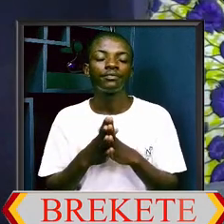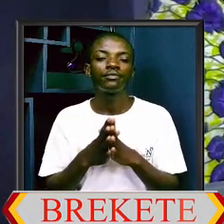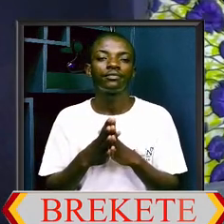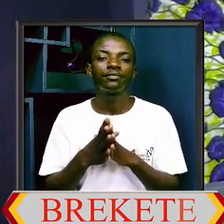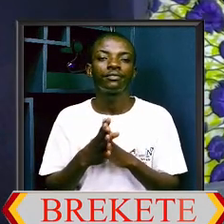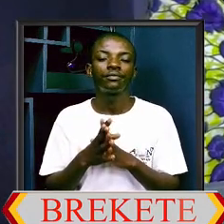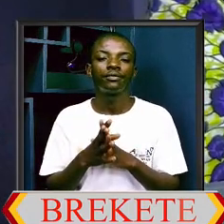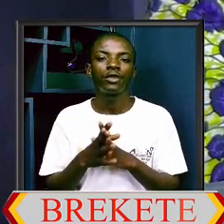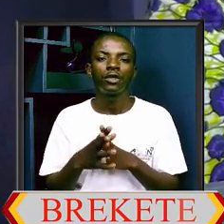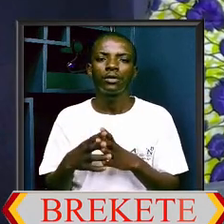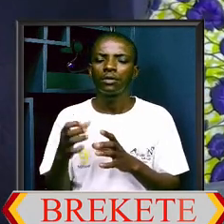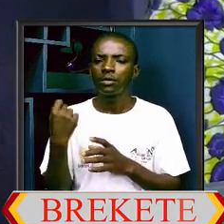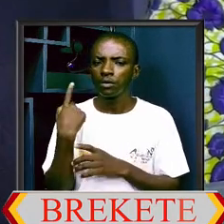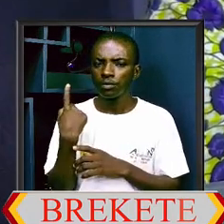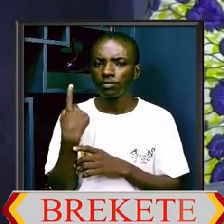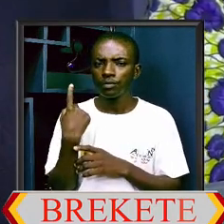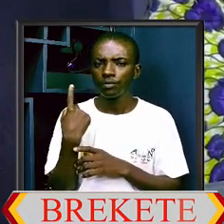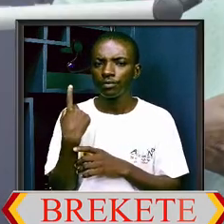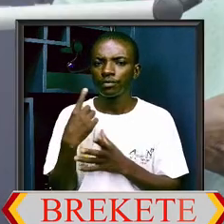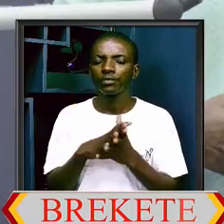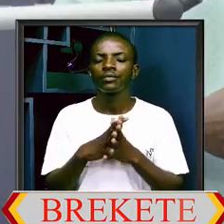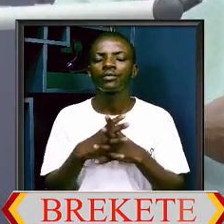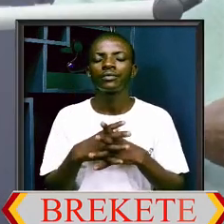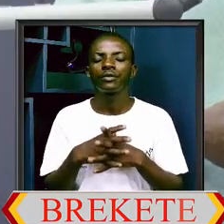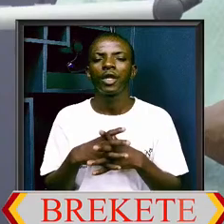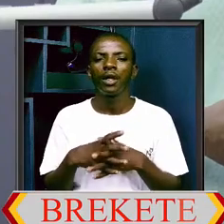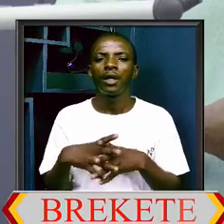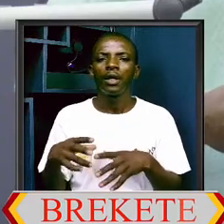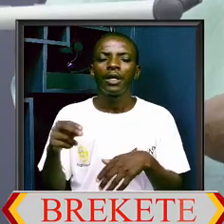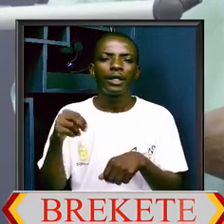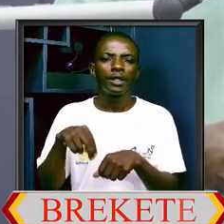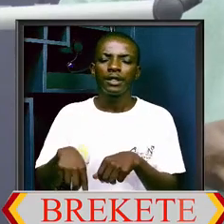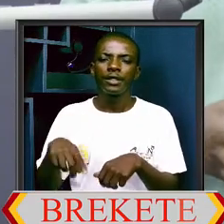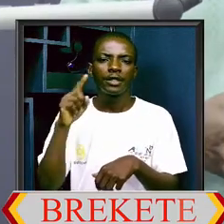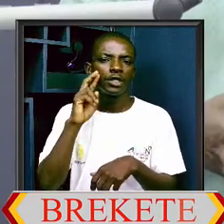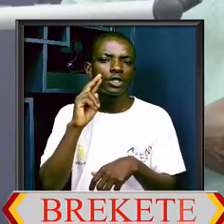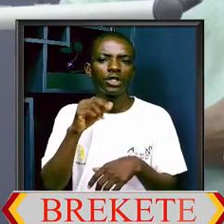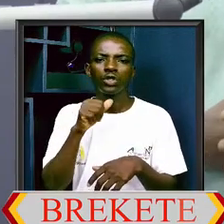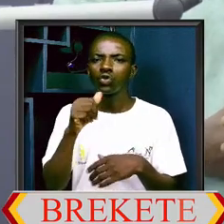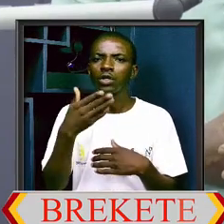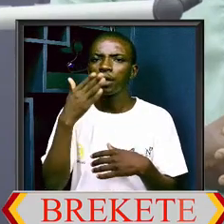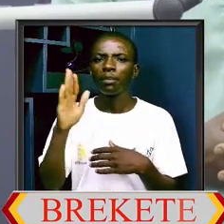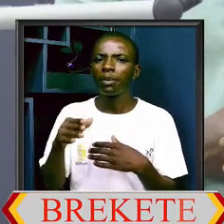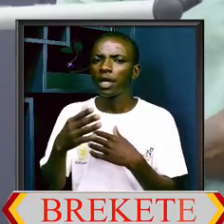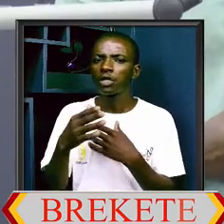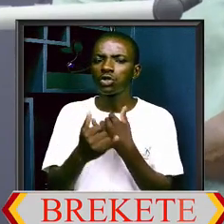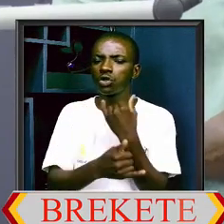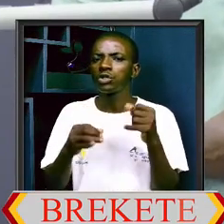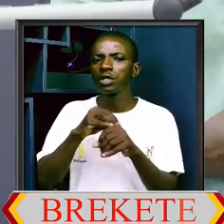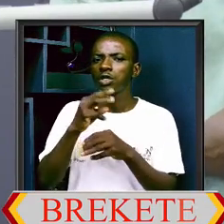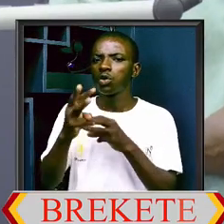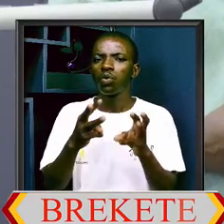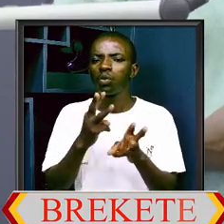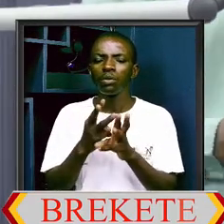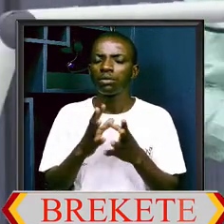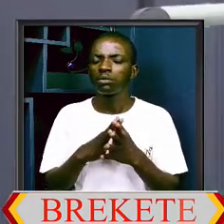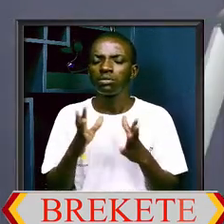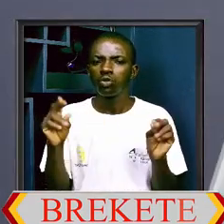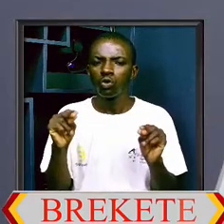own are we together yes sir this Nigeria not being be the worst country for the whole world